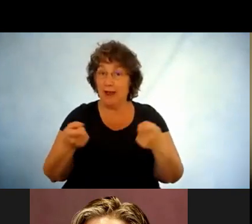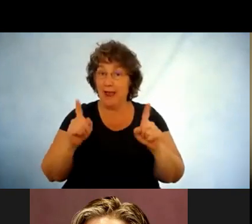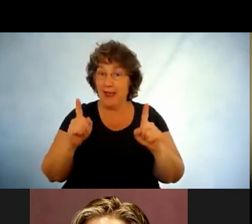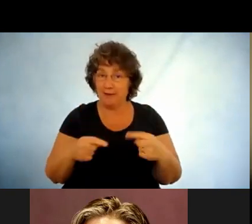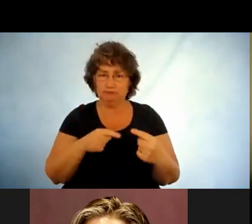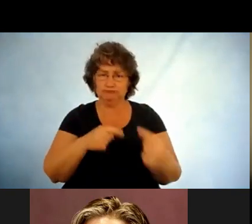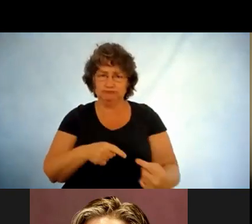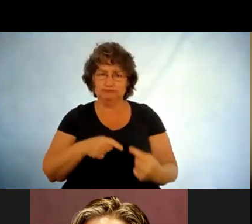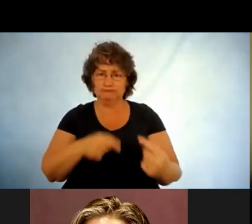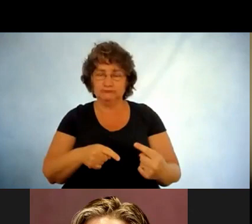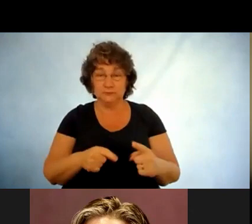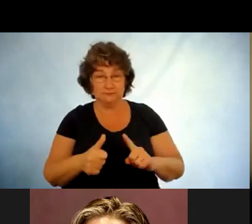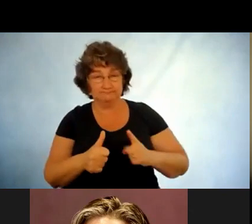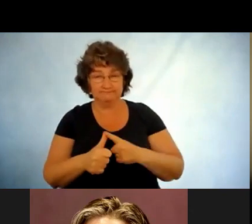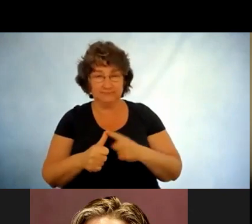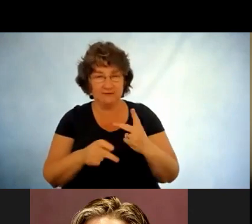out how you use it.